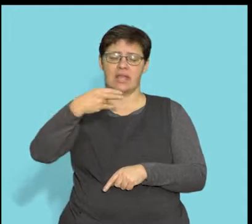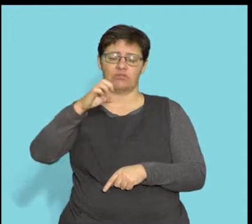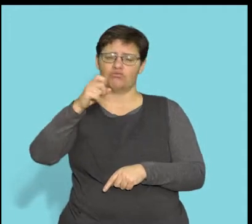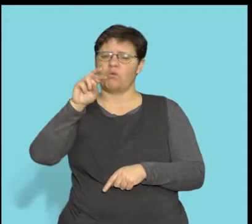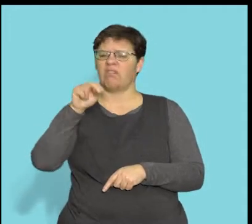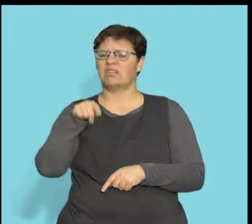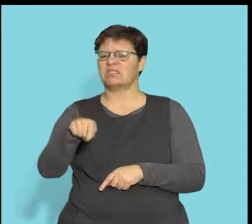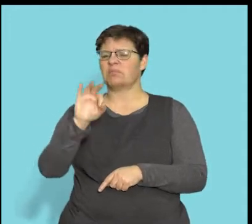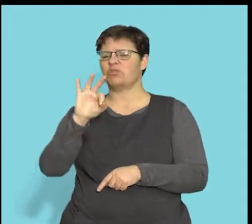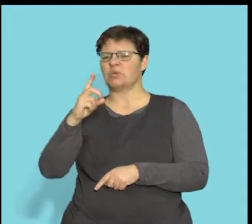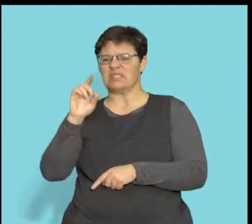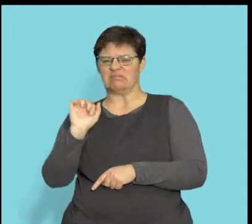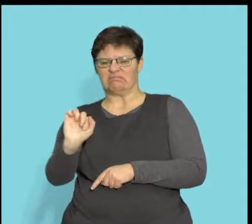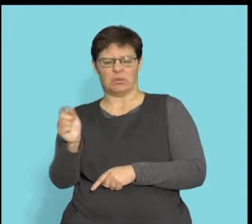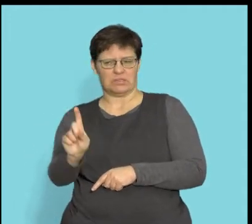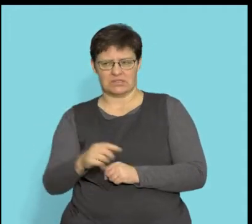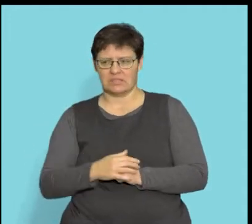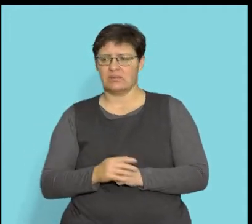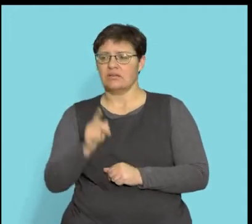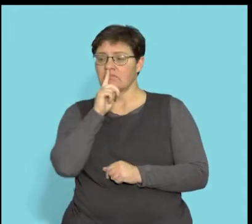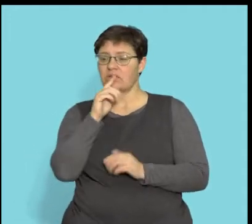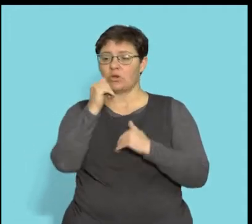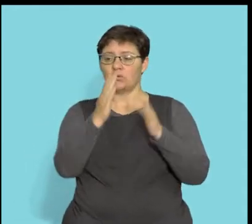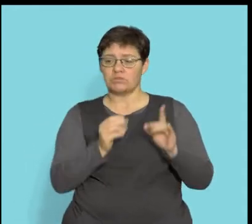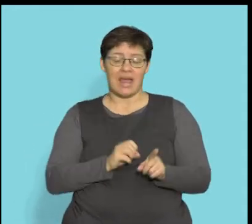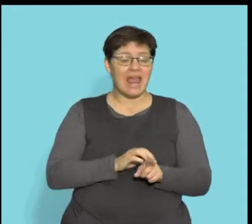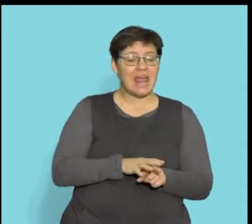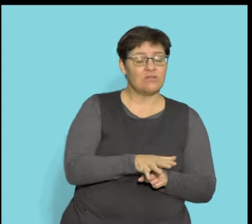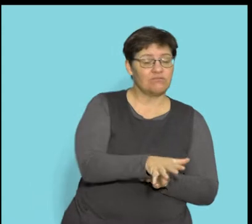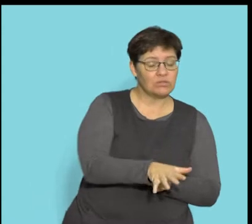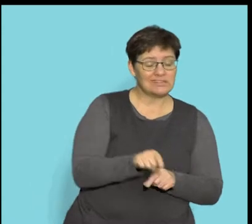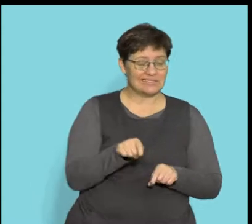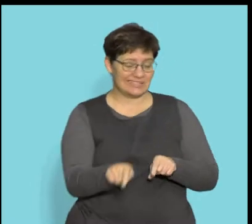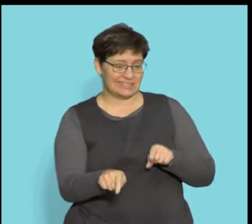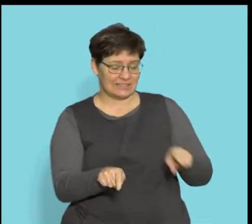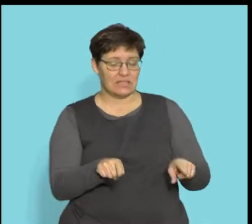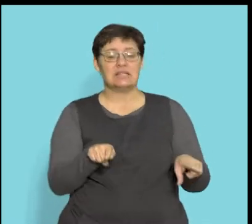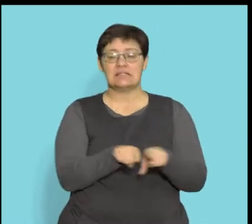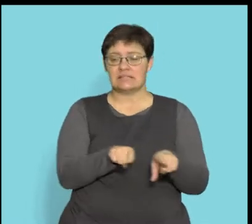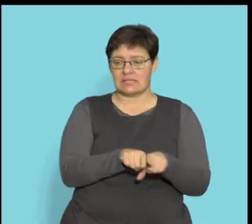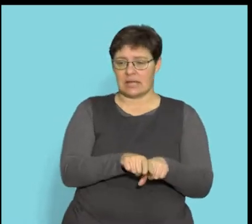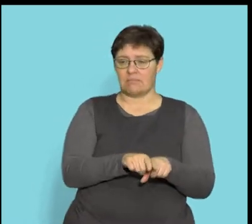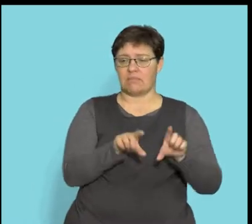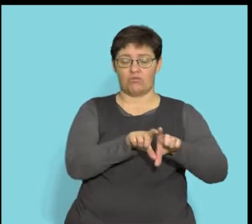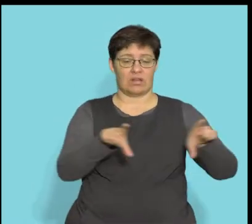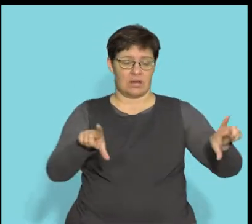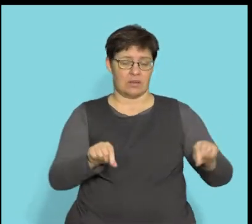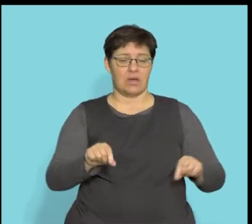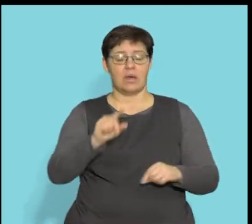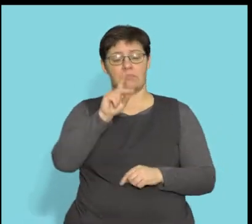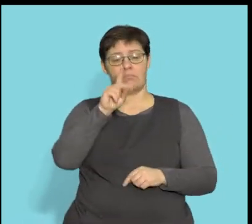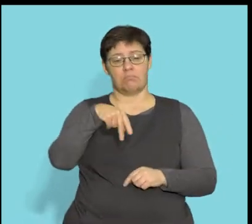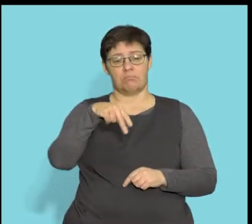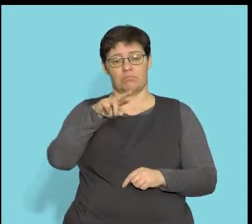are. Then we're going to have a look at the influence of scale factors on cubes as well as on